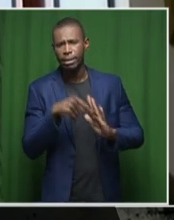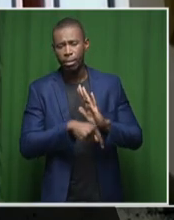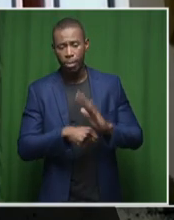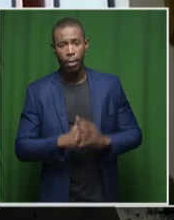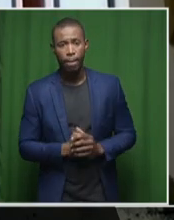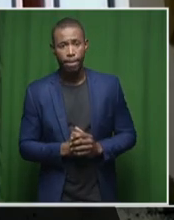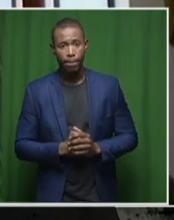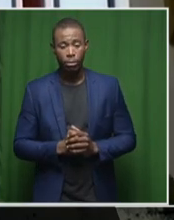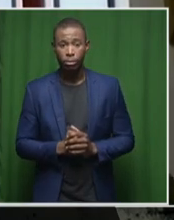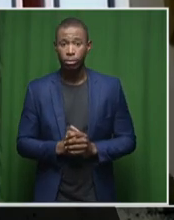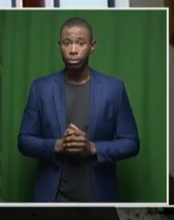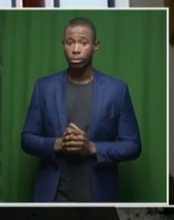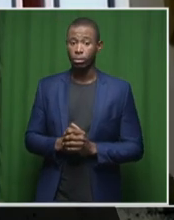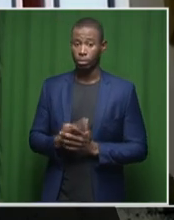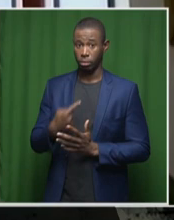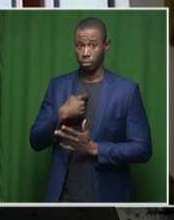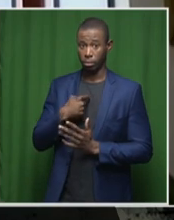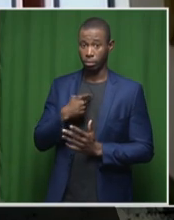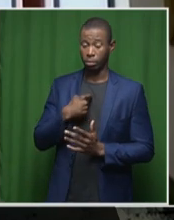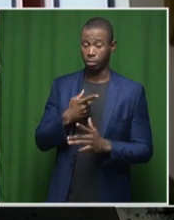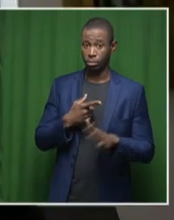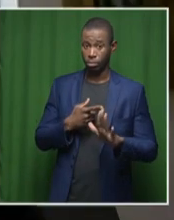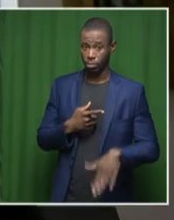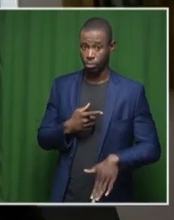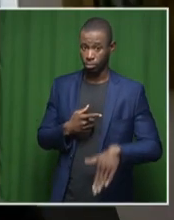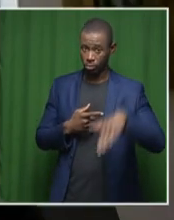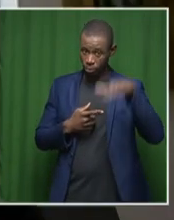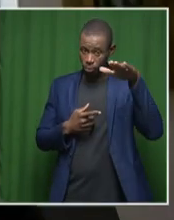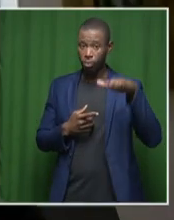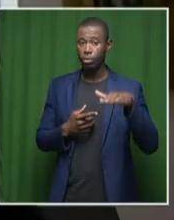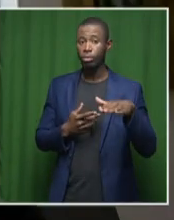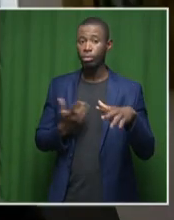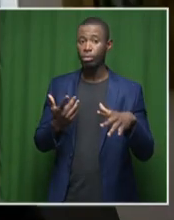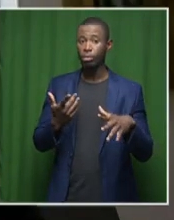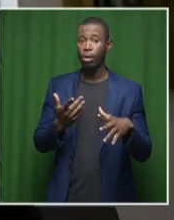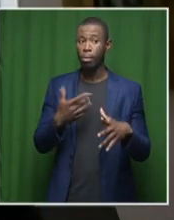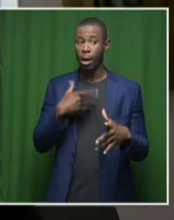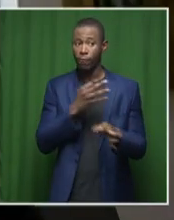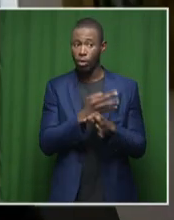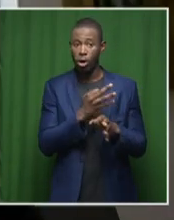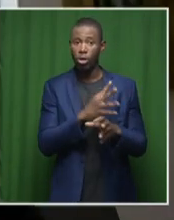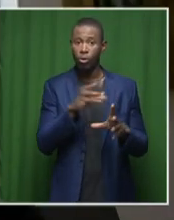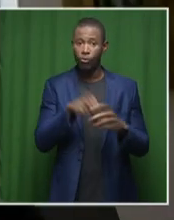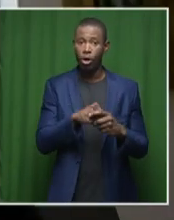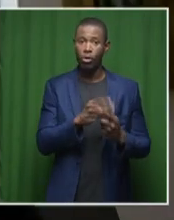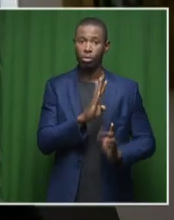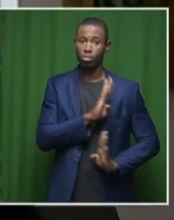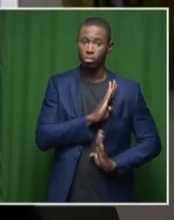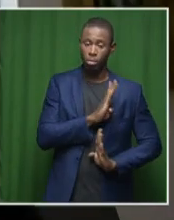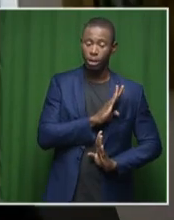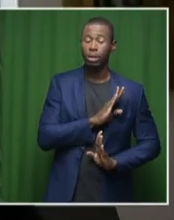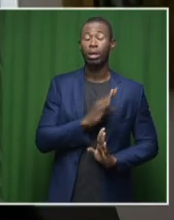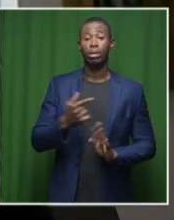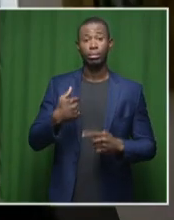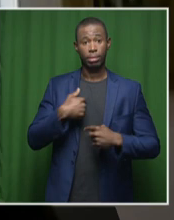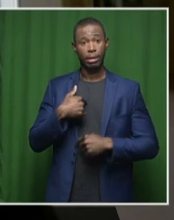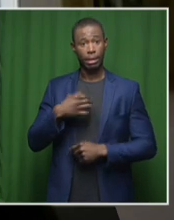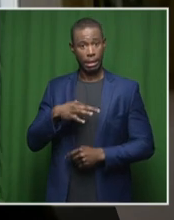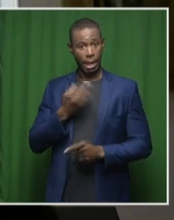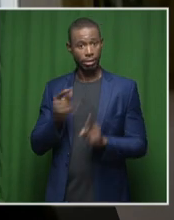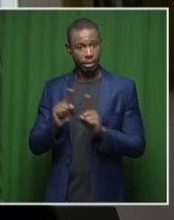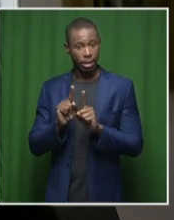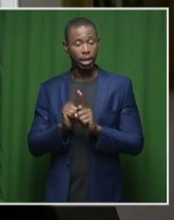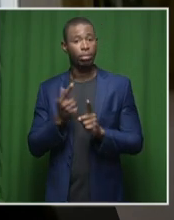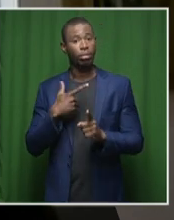I'm actually, I'm a military brat. I grew up with a father who served in the Defence Force, and I also served in uniform myself.